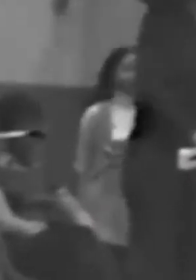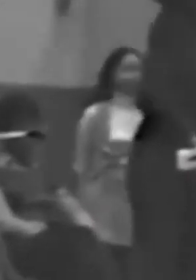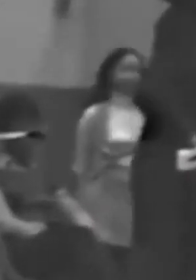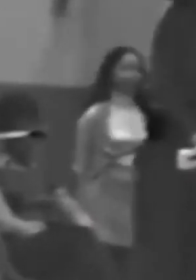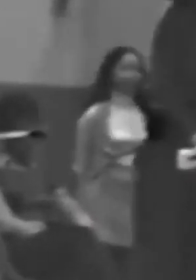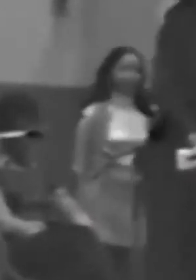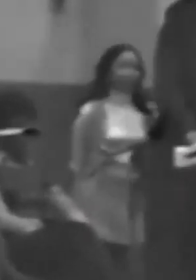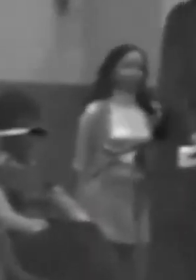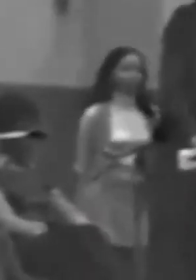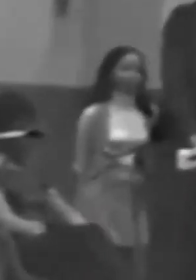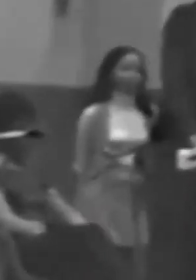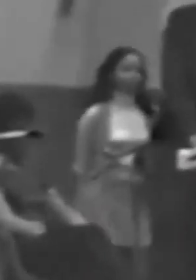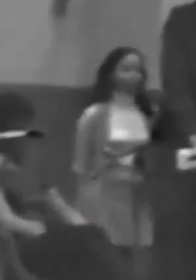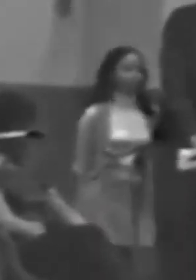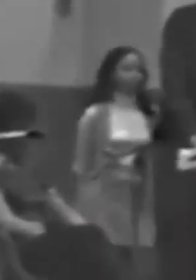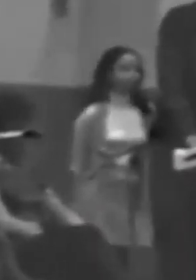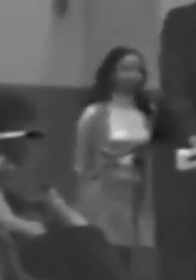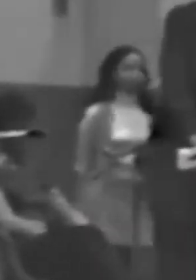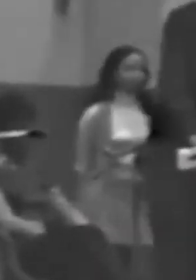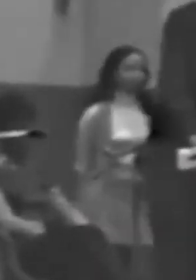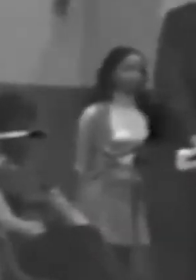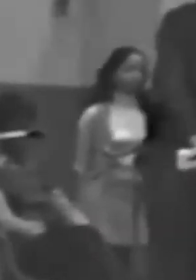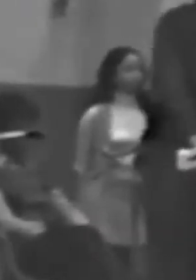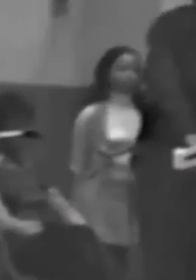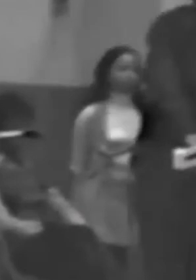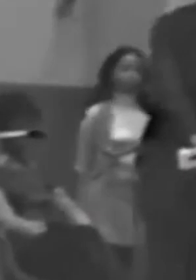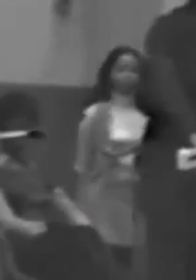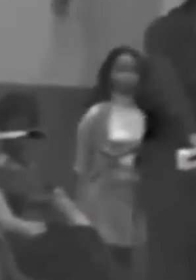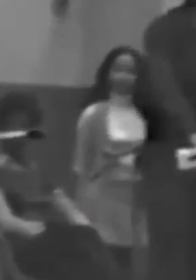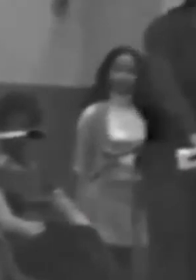that crossroads, one sign points to the future.